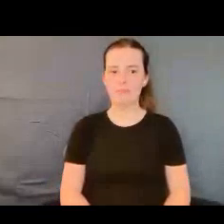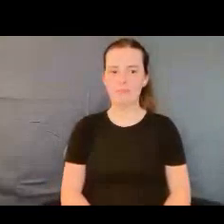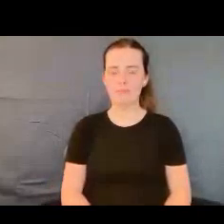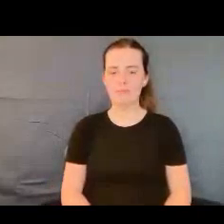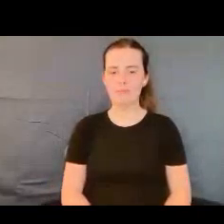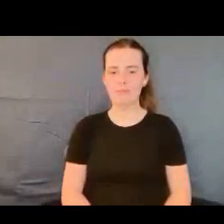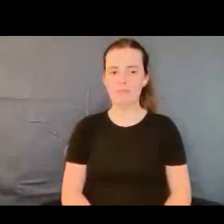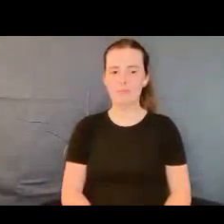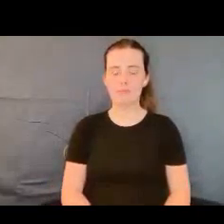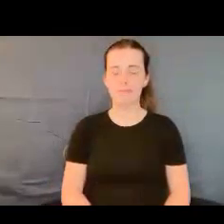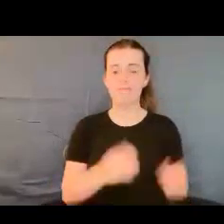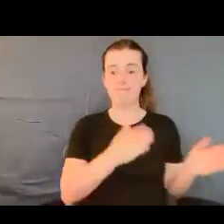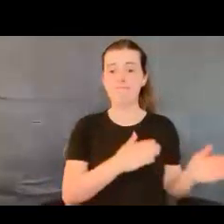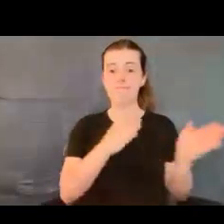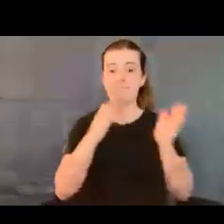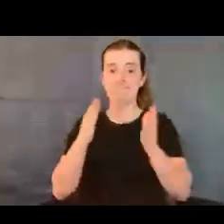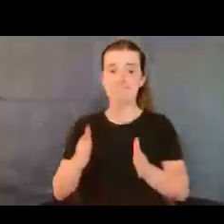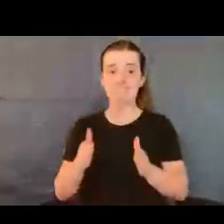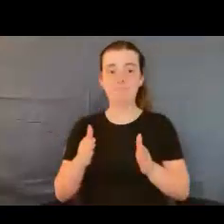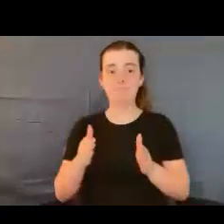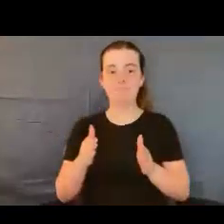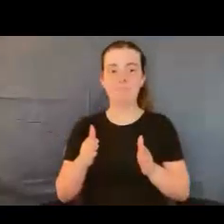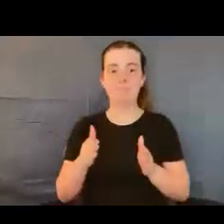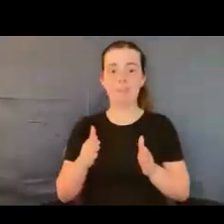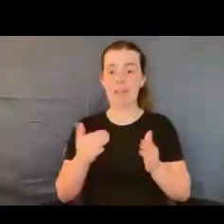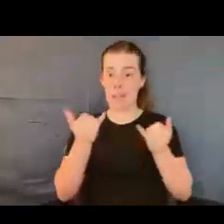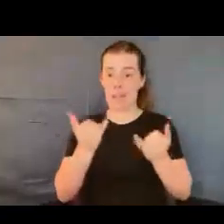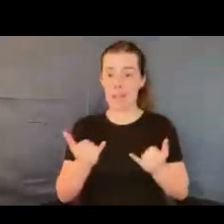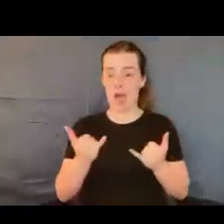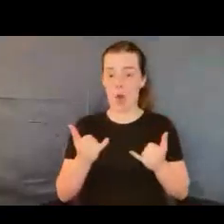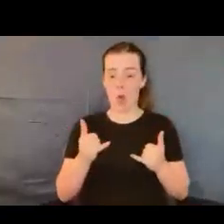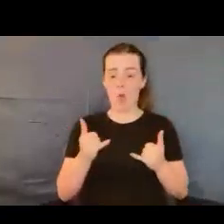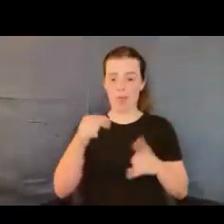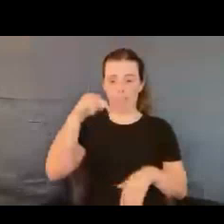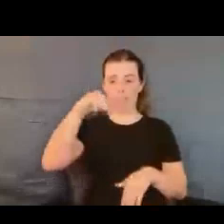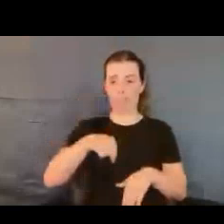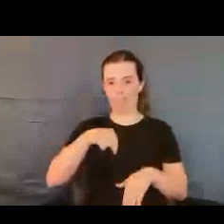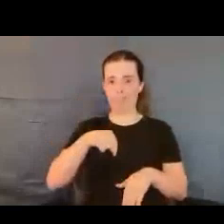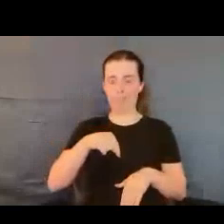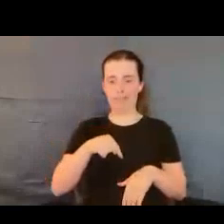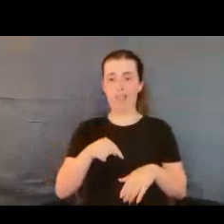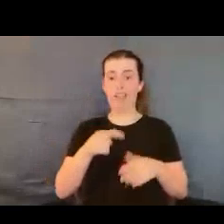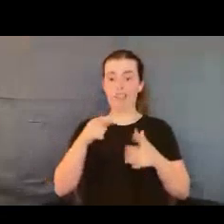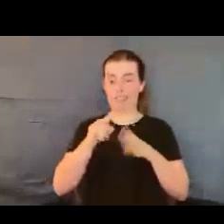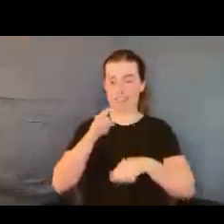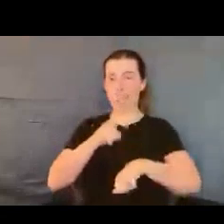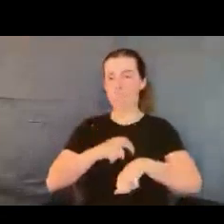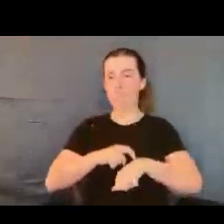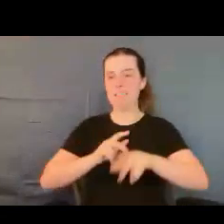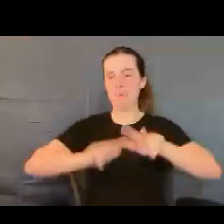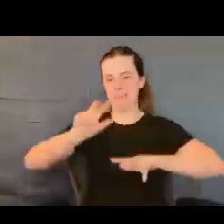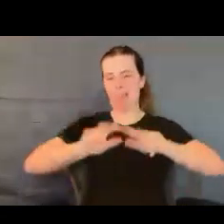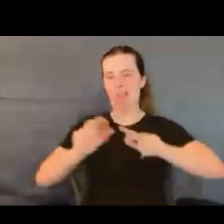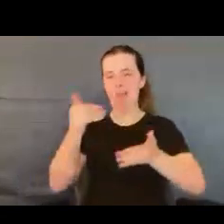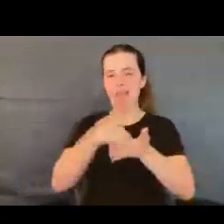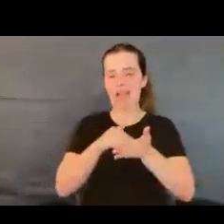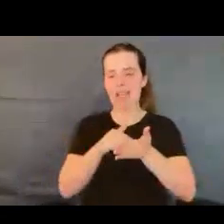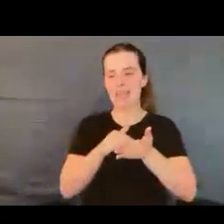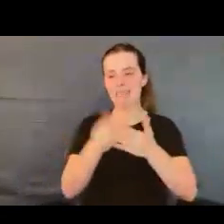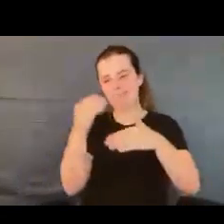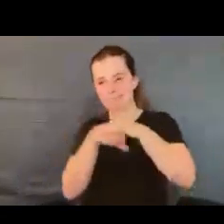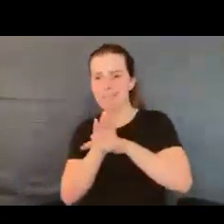A next section is just the climb out of it. So now you're at the bottom of the canyon. You have to climb back up, back into the Snowbird Resort on the